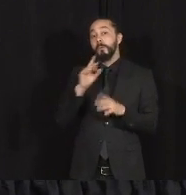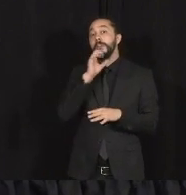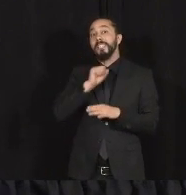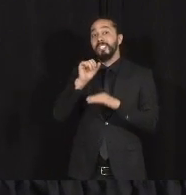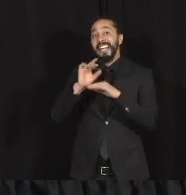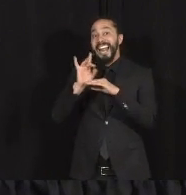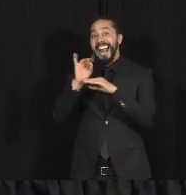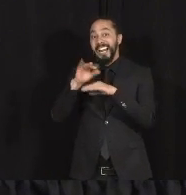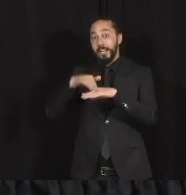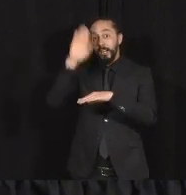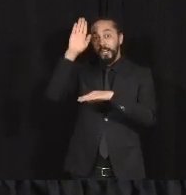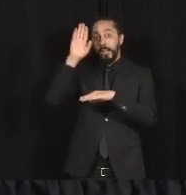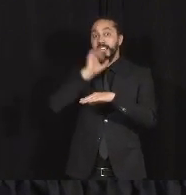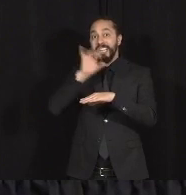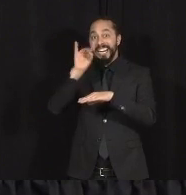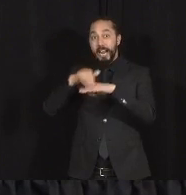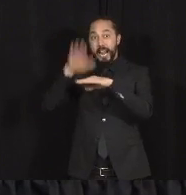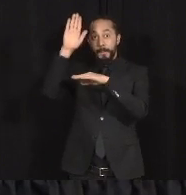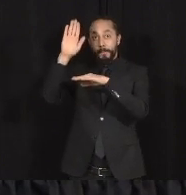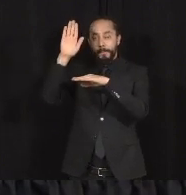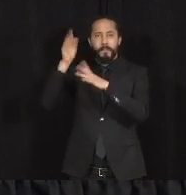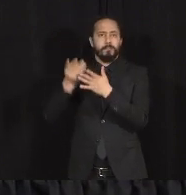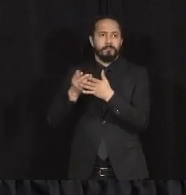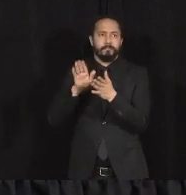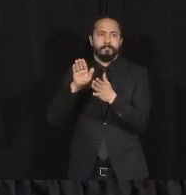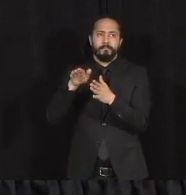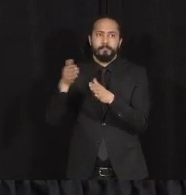Thus far, it is 16%.